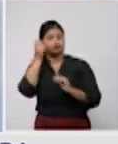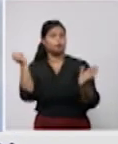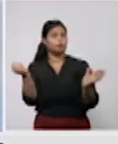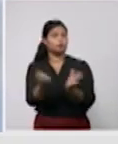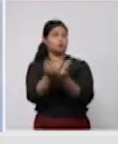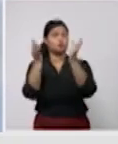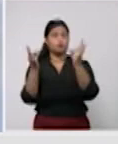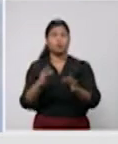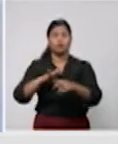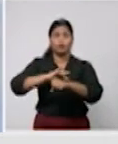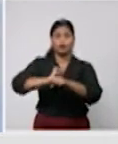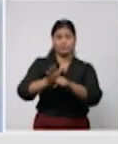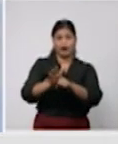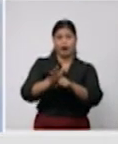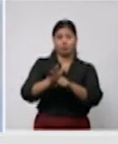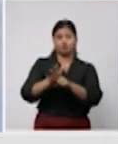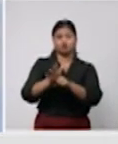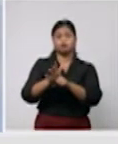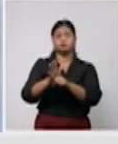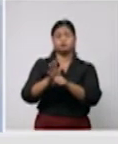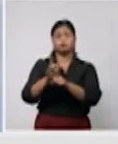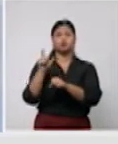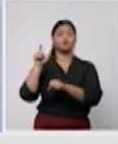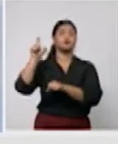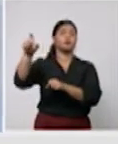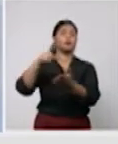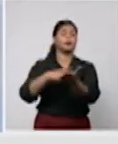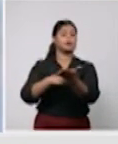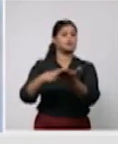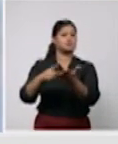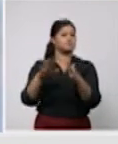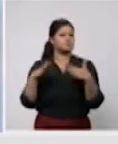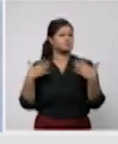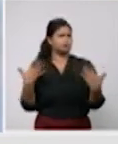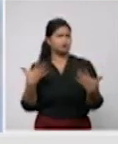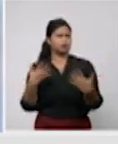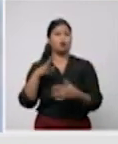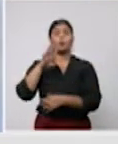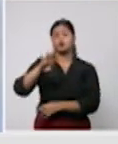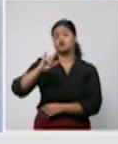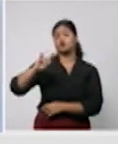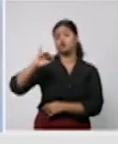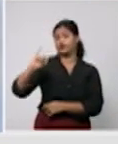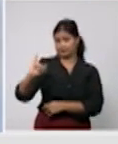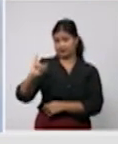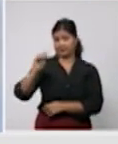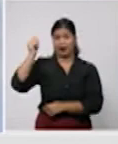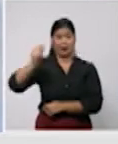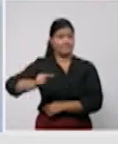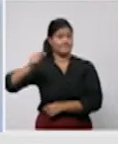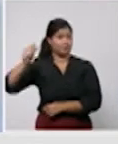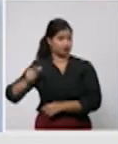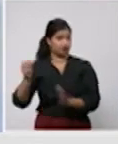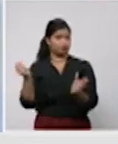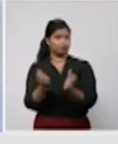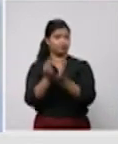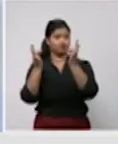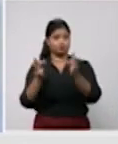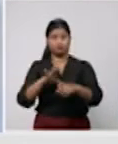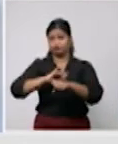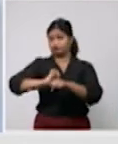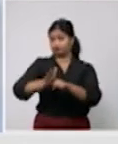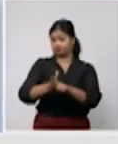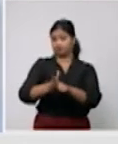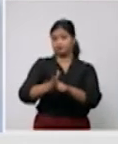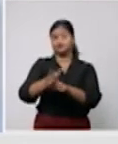suspected cases, and 496 confirmed active cases, the highest number we've had over recent